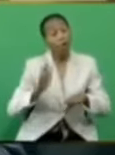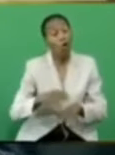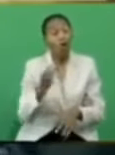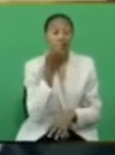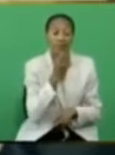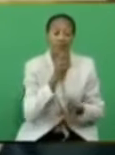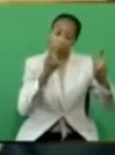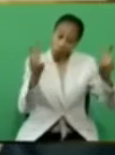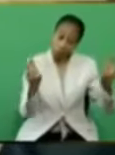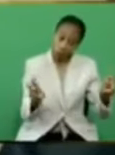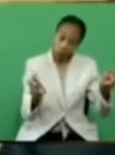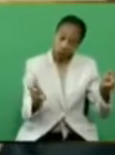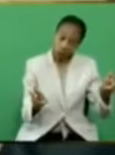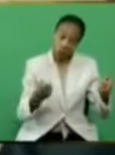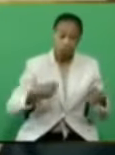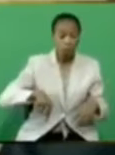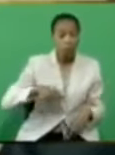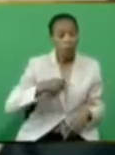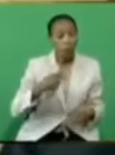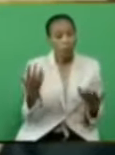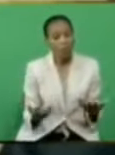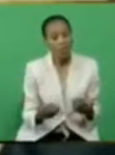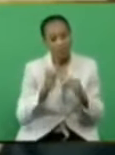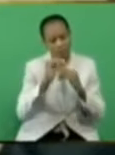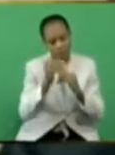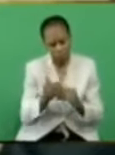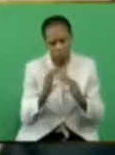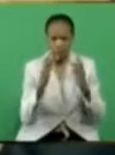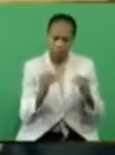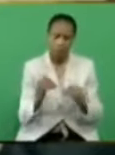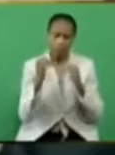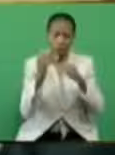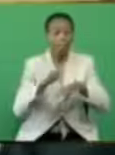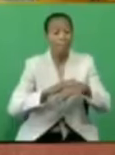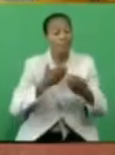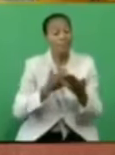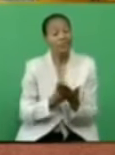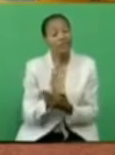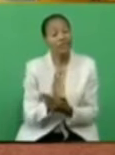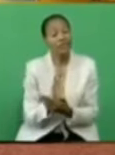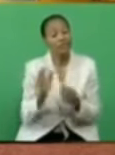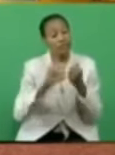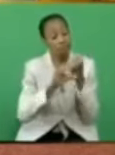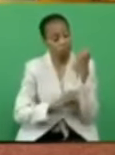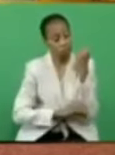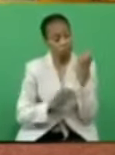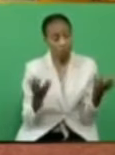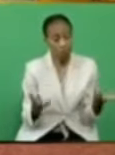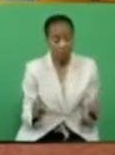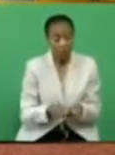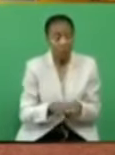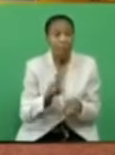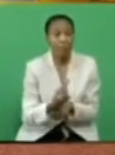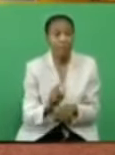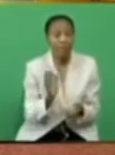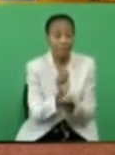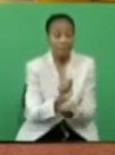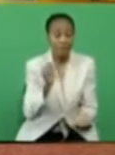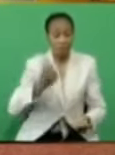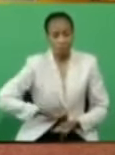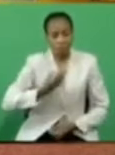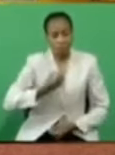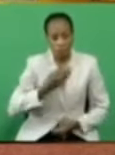and I quote him again, we have safeguarded and promoted the basic rights in our constitution, such as freedom of